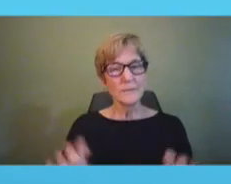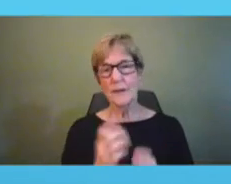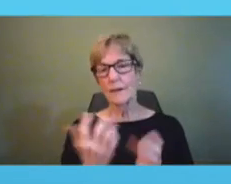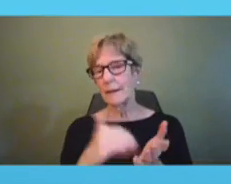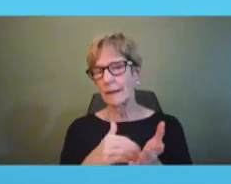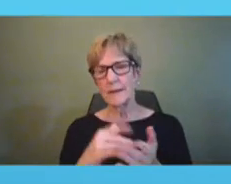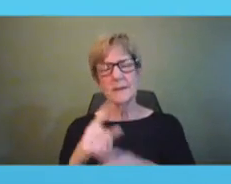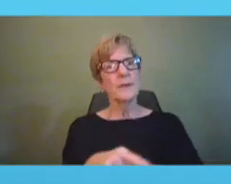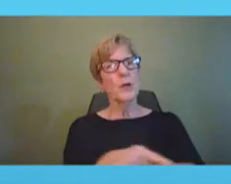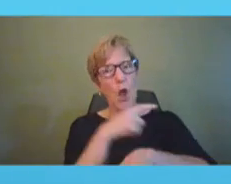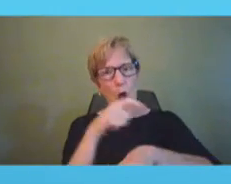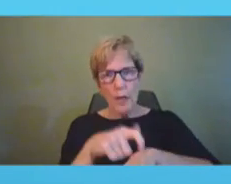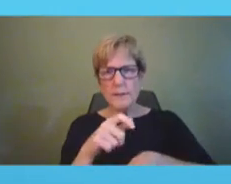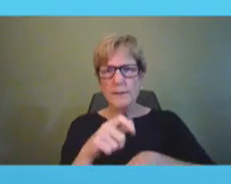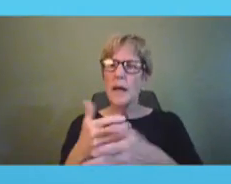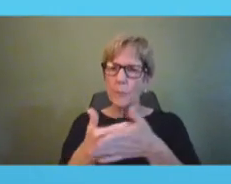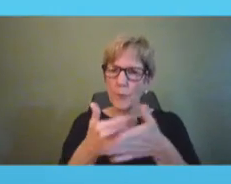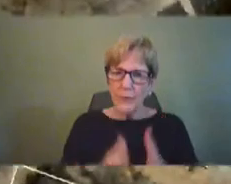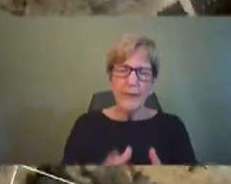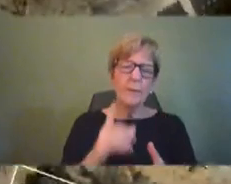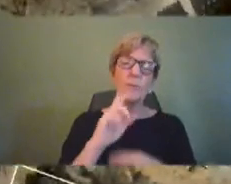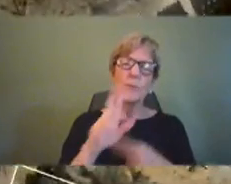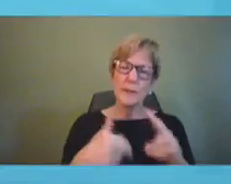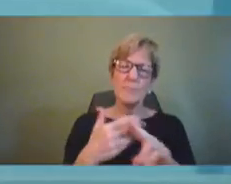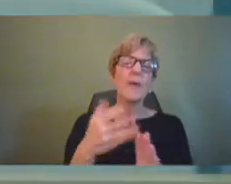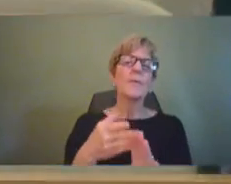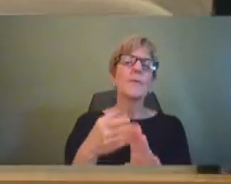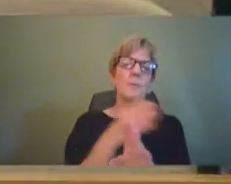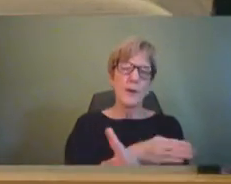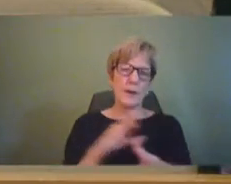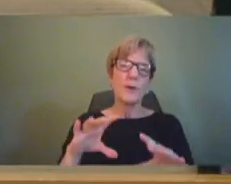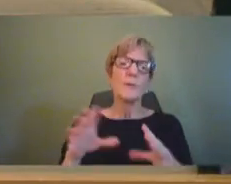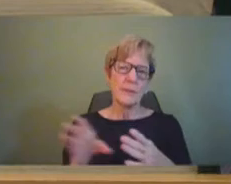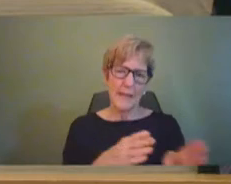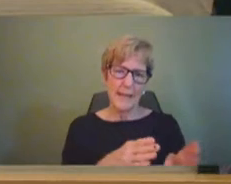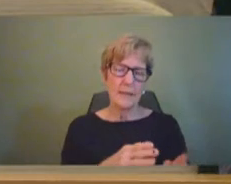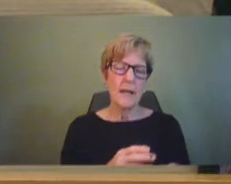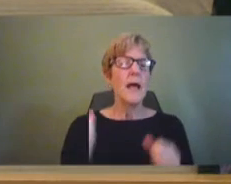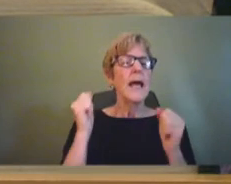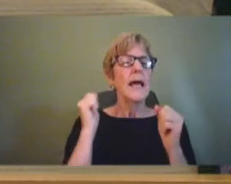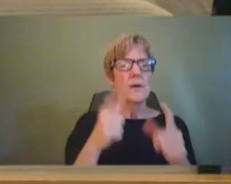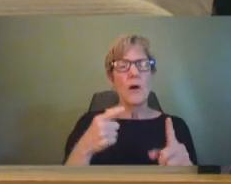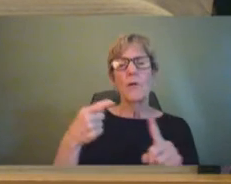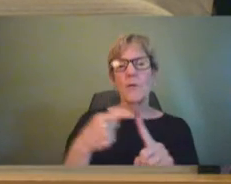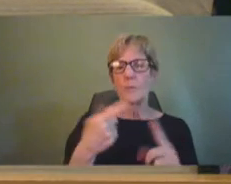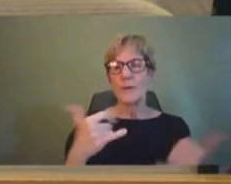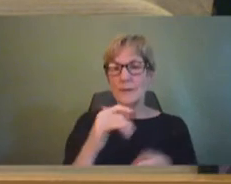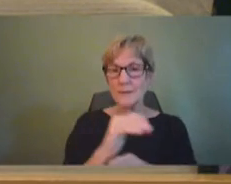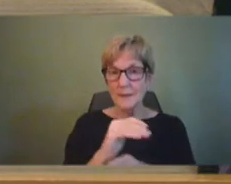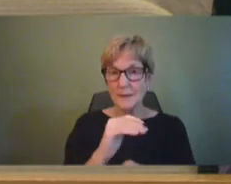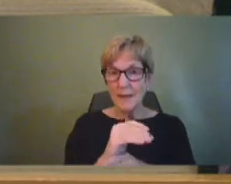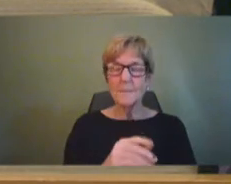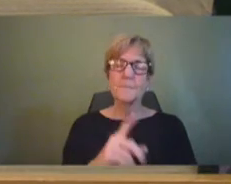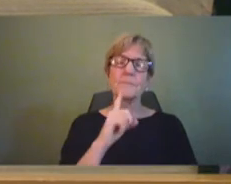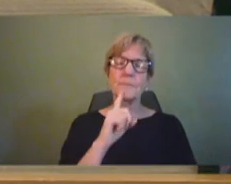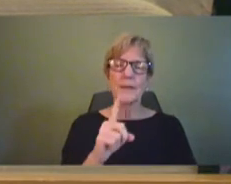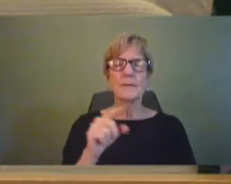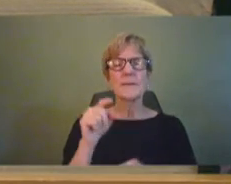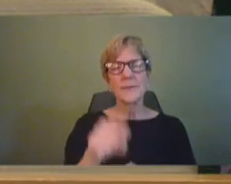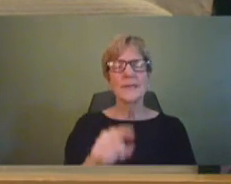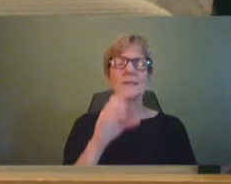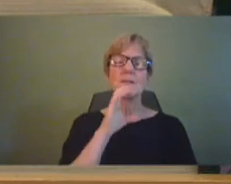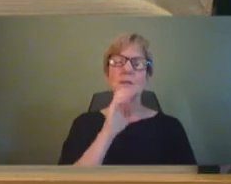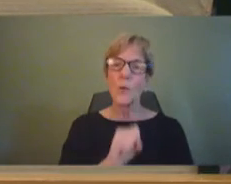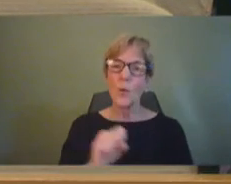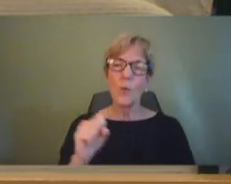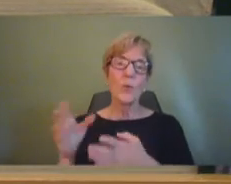time with the neighborhood really about the prior plan and the entire point tonight is to assist essentially this is that old conditional plan for the